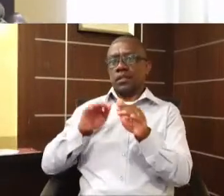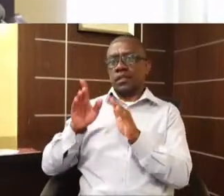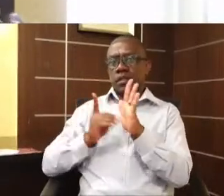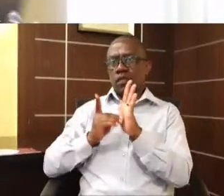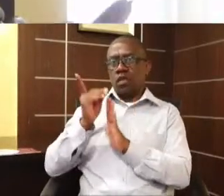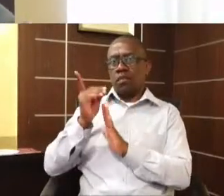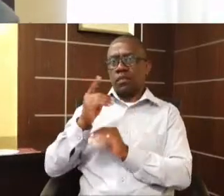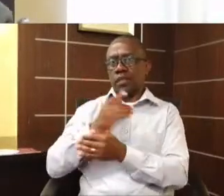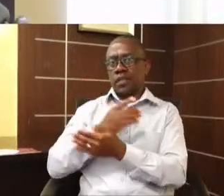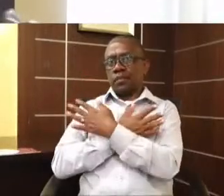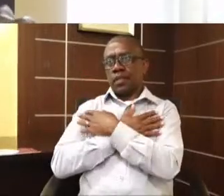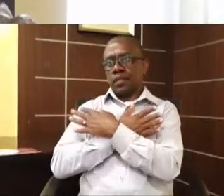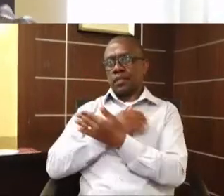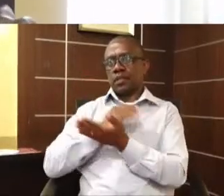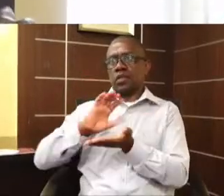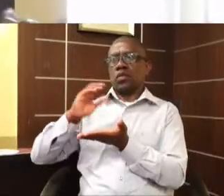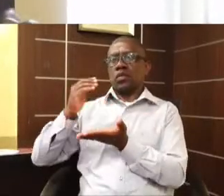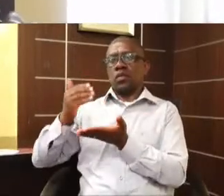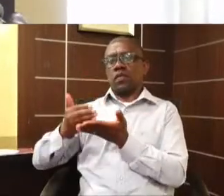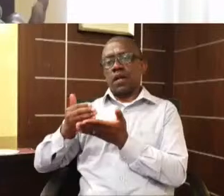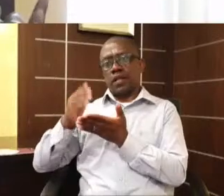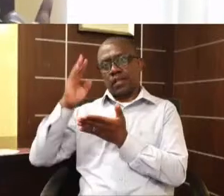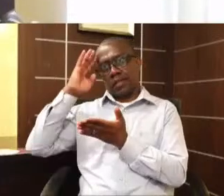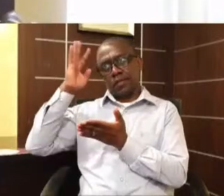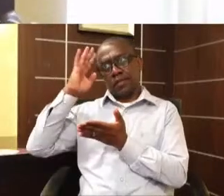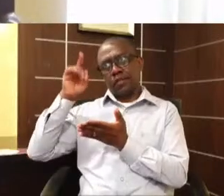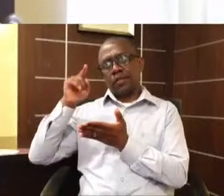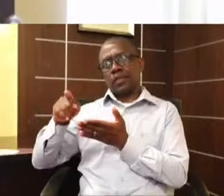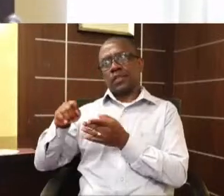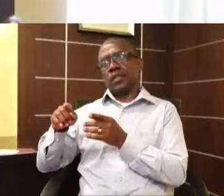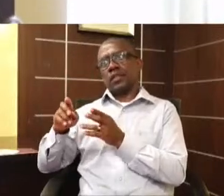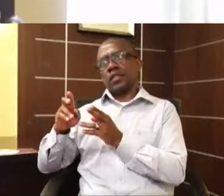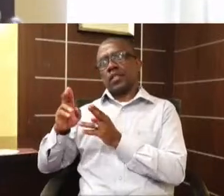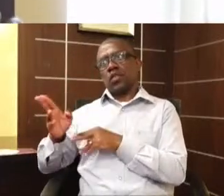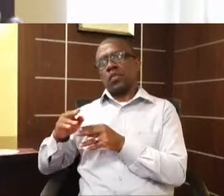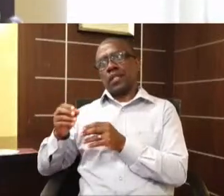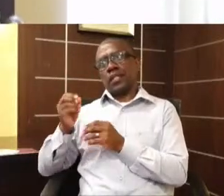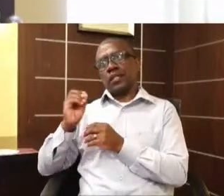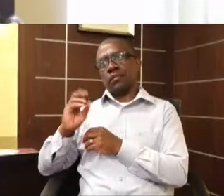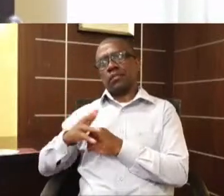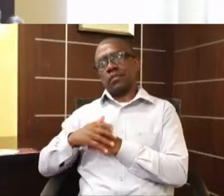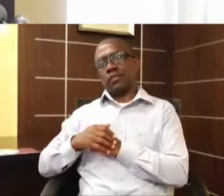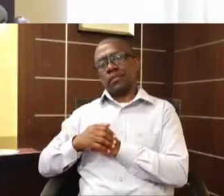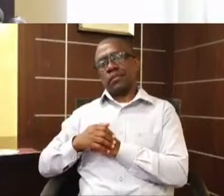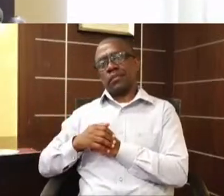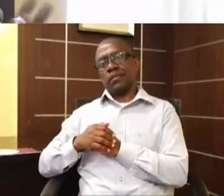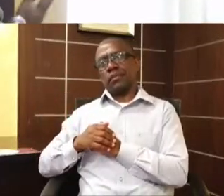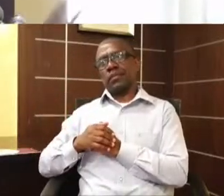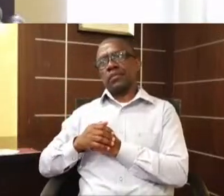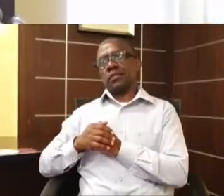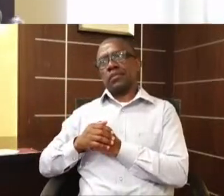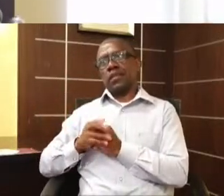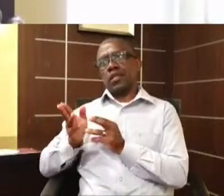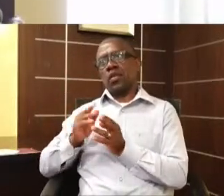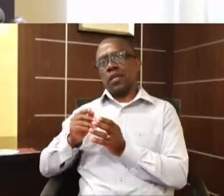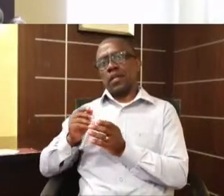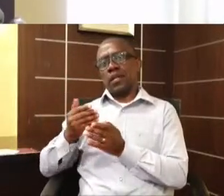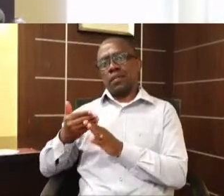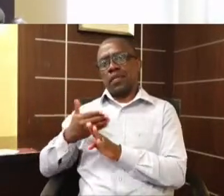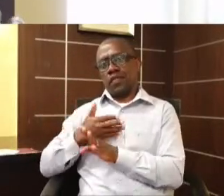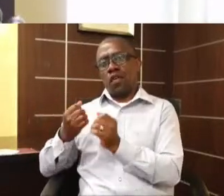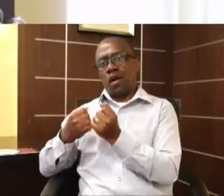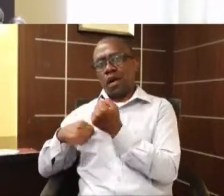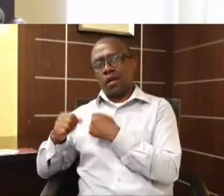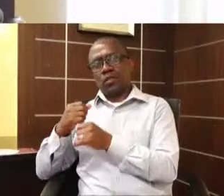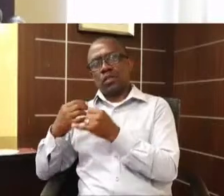to fund innovation. R&D is very expensive, and yeah, it takes a while for things to